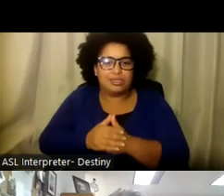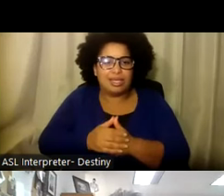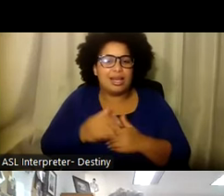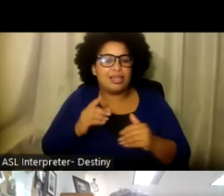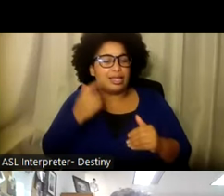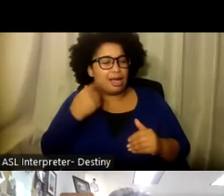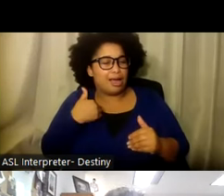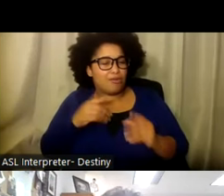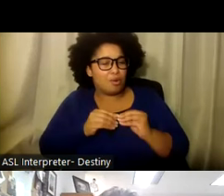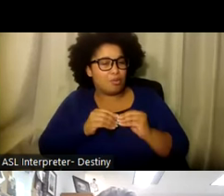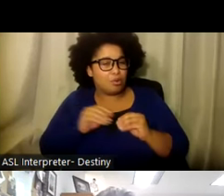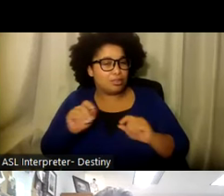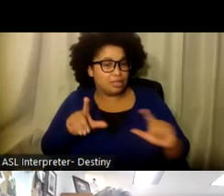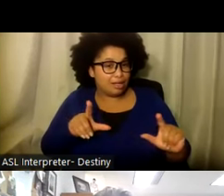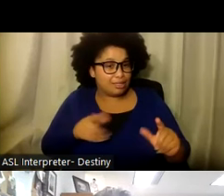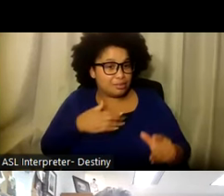please.